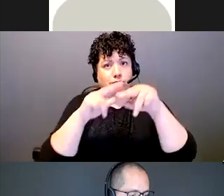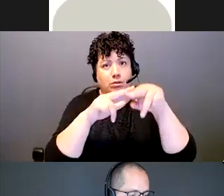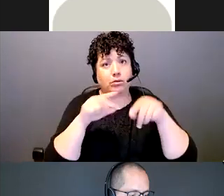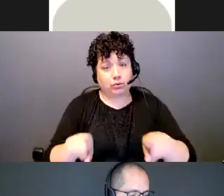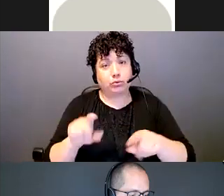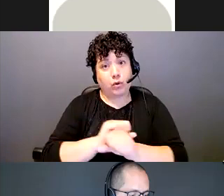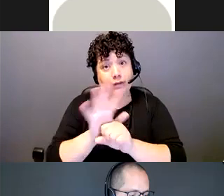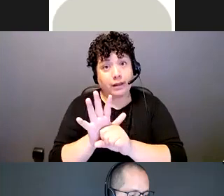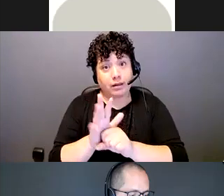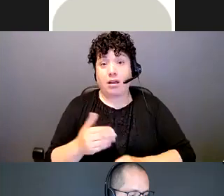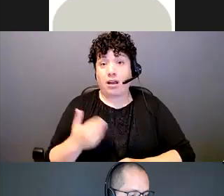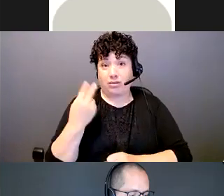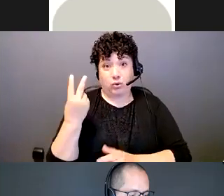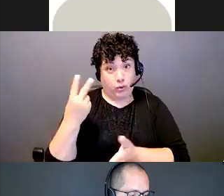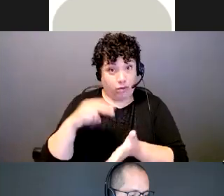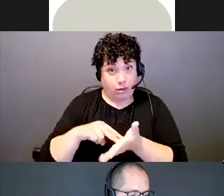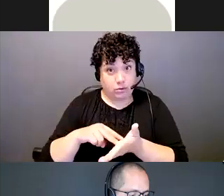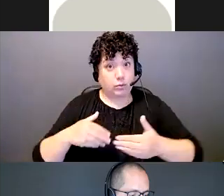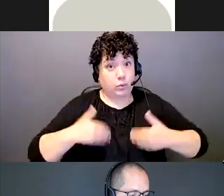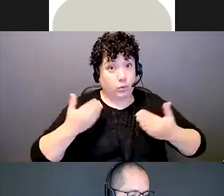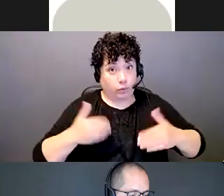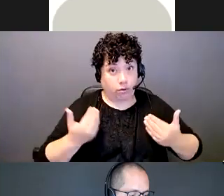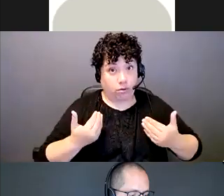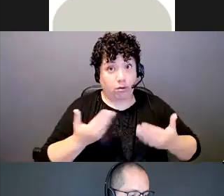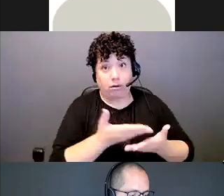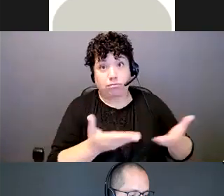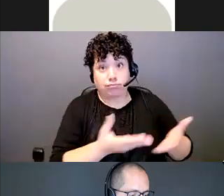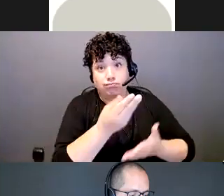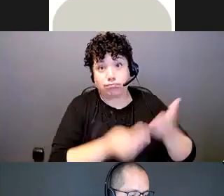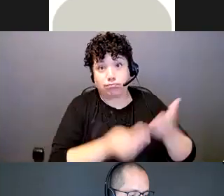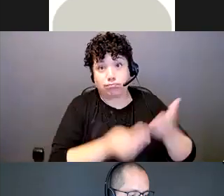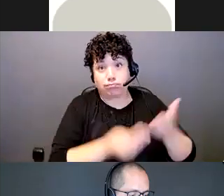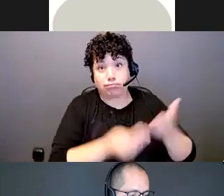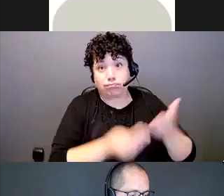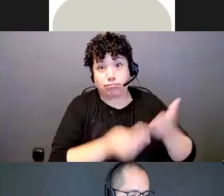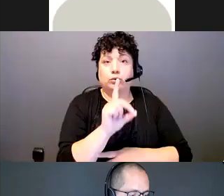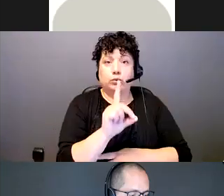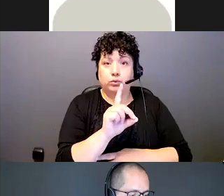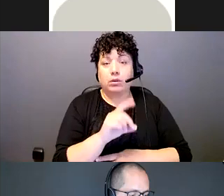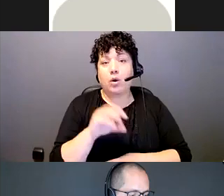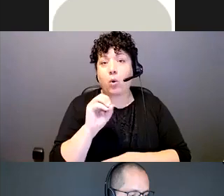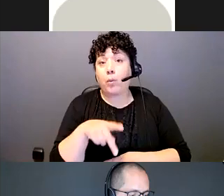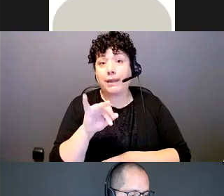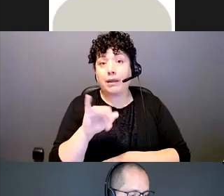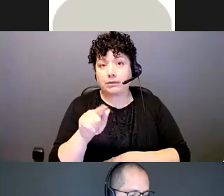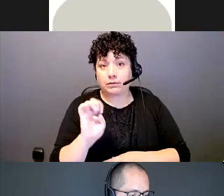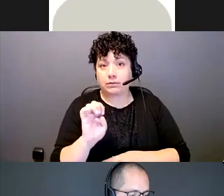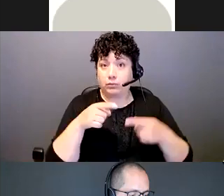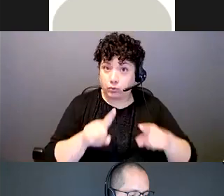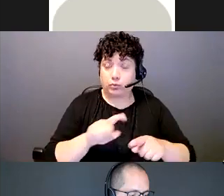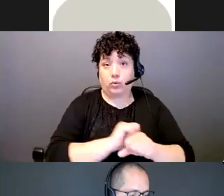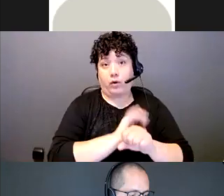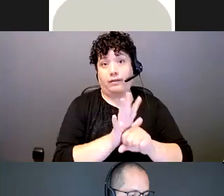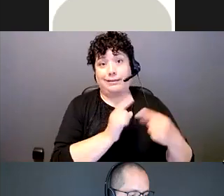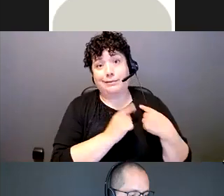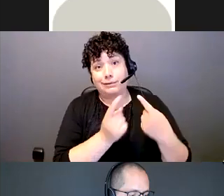2,000 young people to opiate overdoses during the pandemic. So if someone is buying